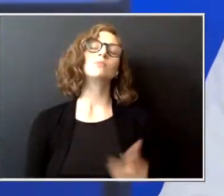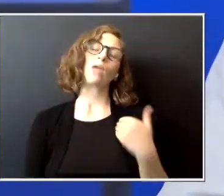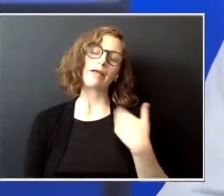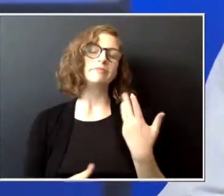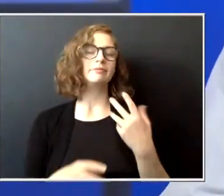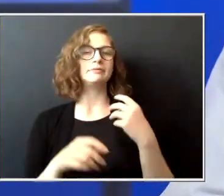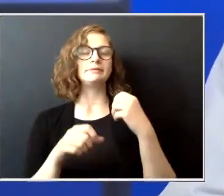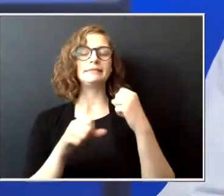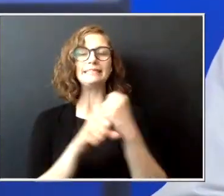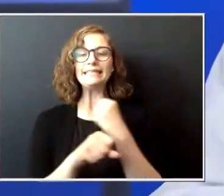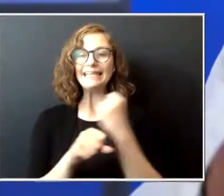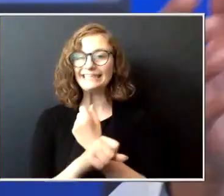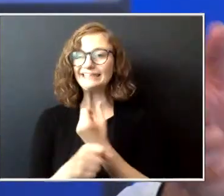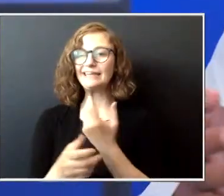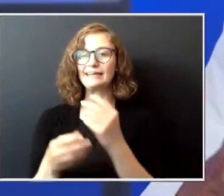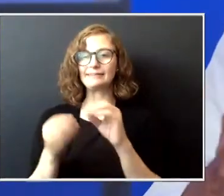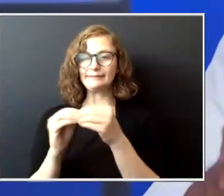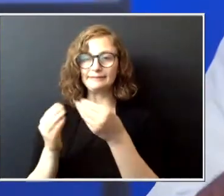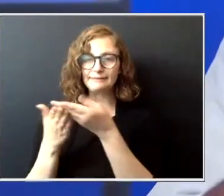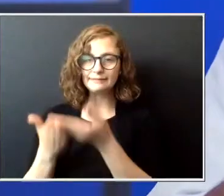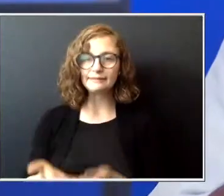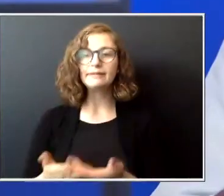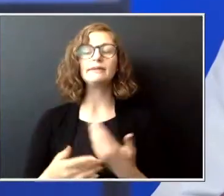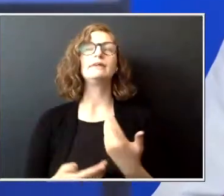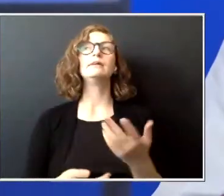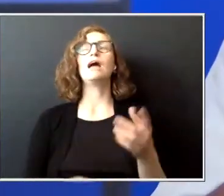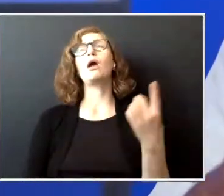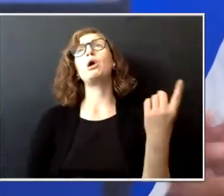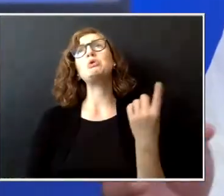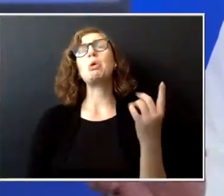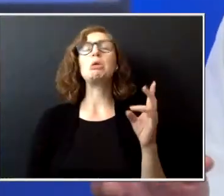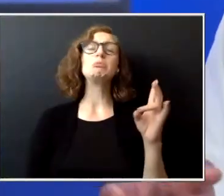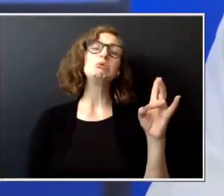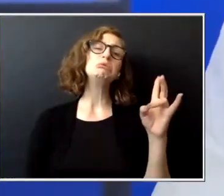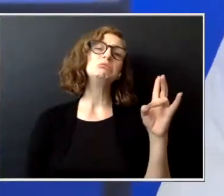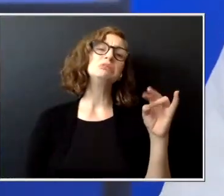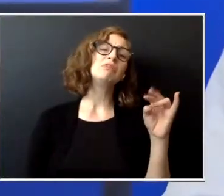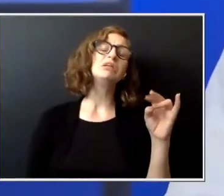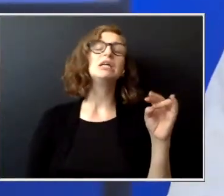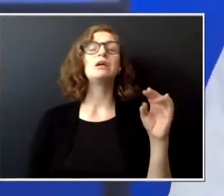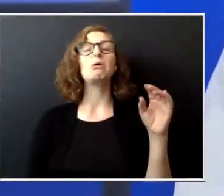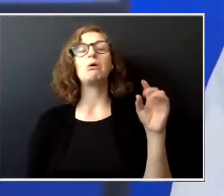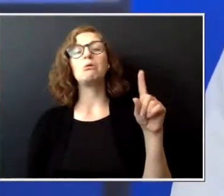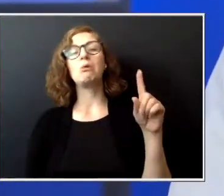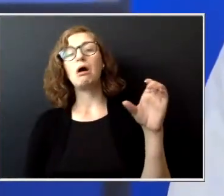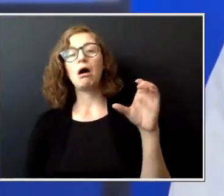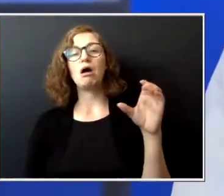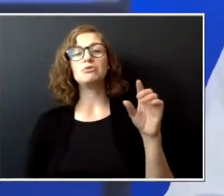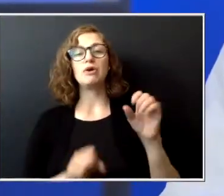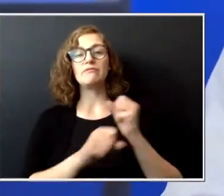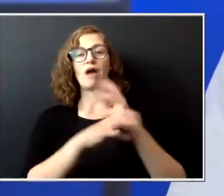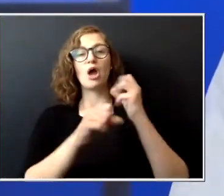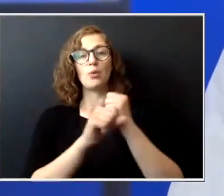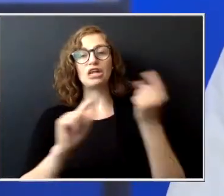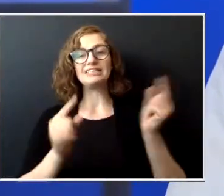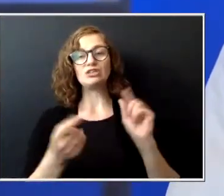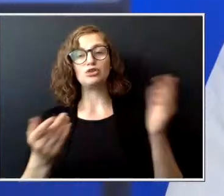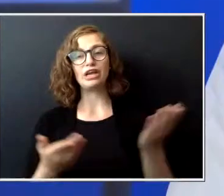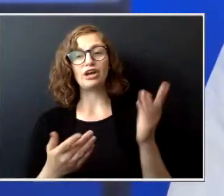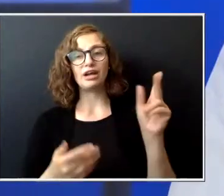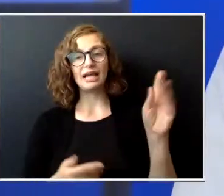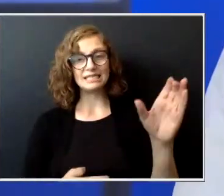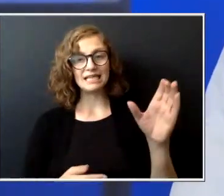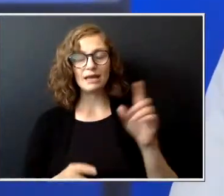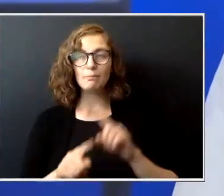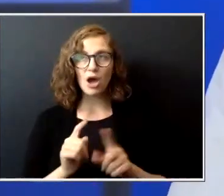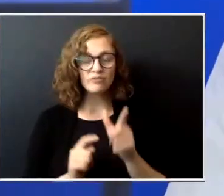only say 70 or 100 fireworks injury in Kansas City area, but per person who's going to have it, it's going to be 100%.